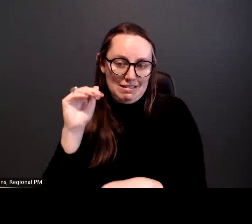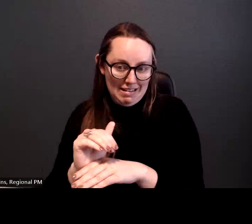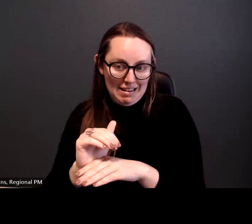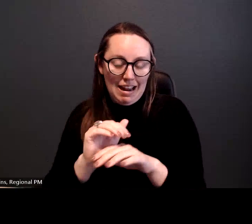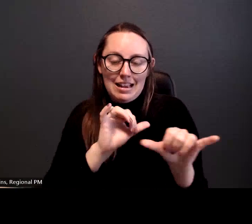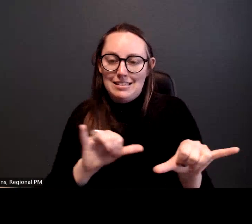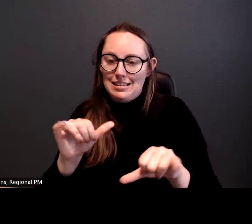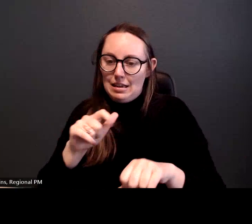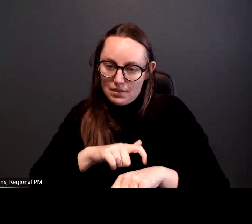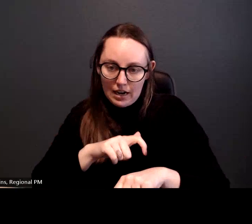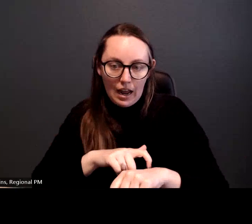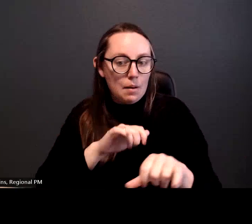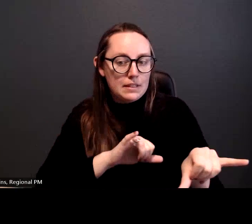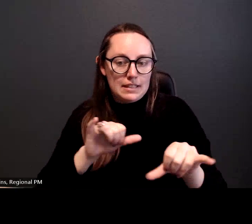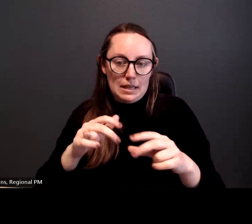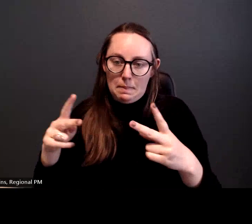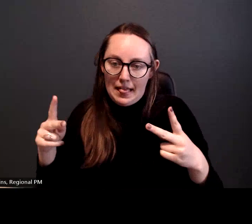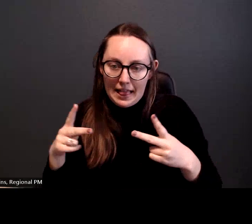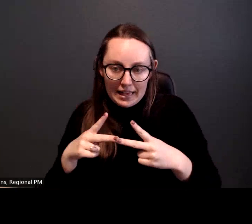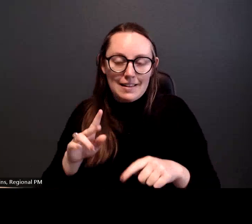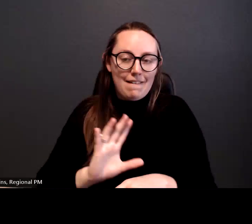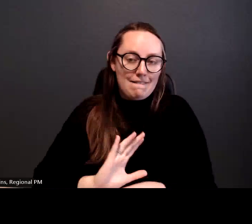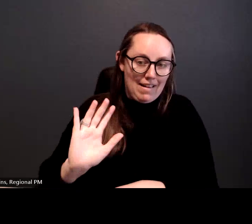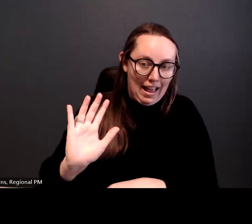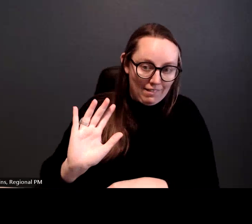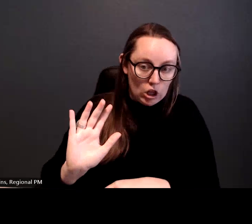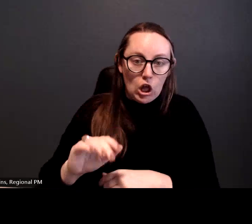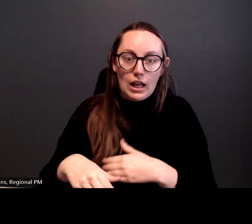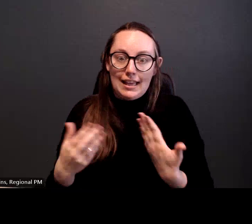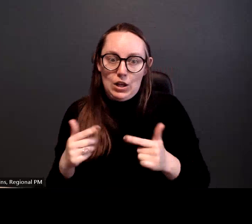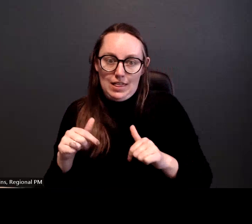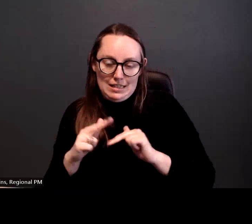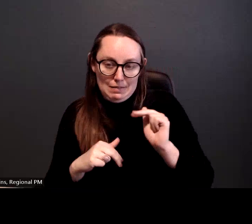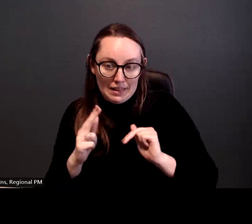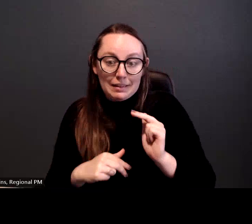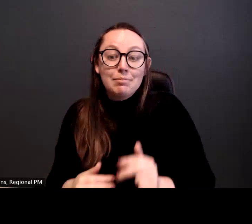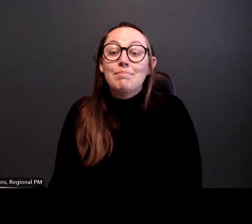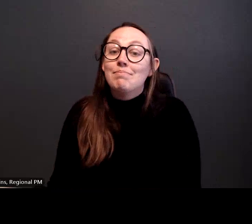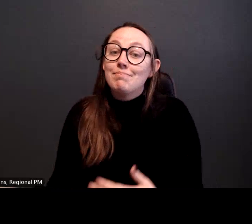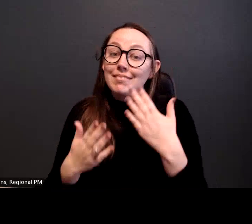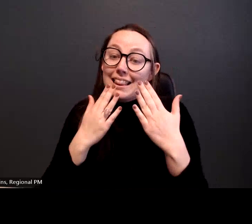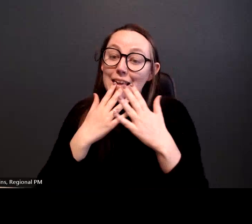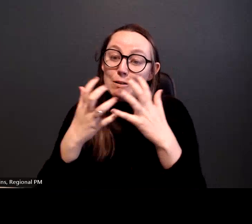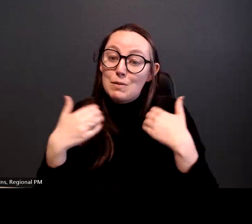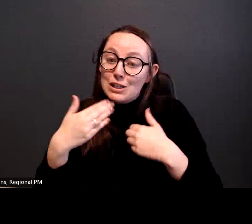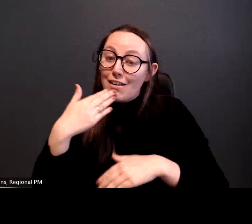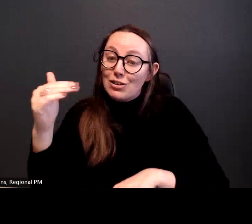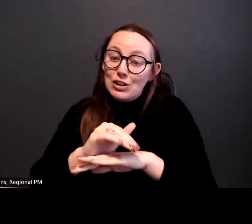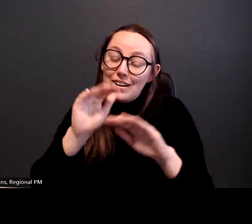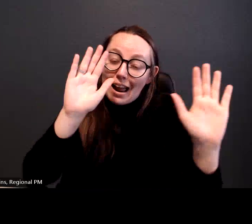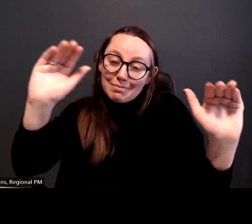5 p.m. here. And with that, everybody have a good night. Thank you.